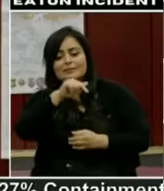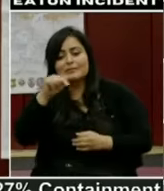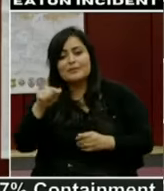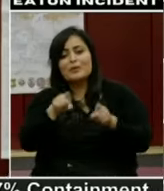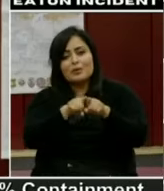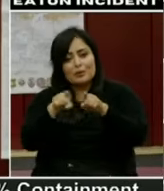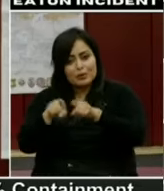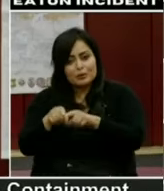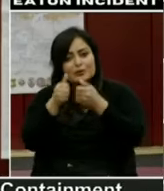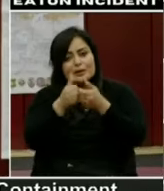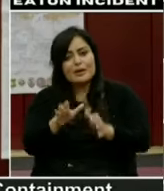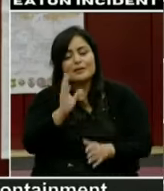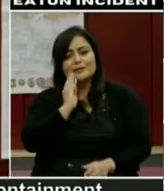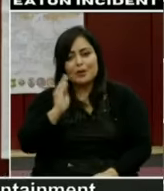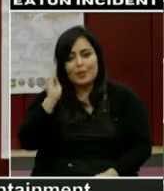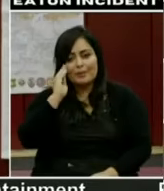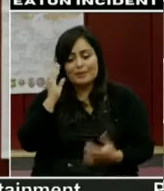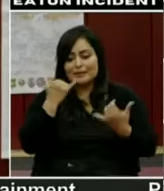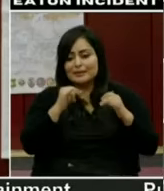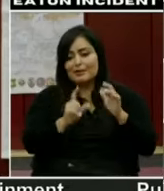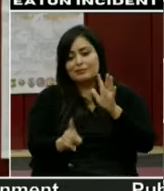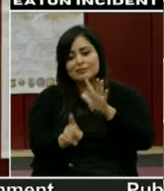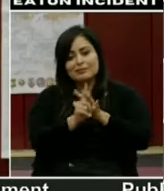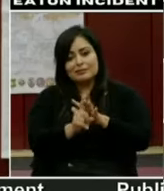here coming to work every day to serve each of you.